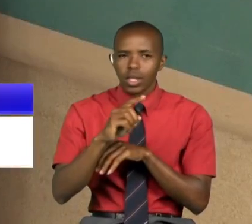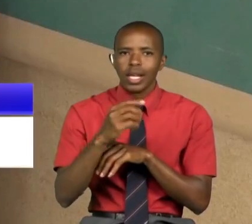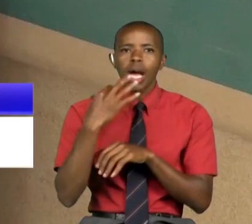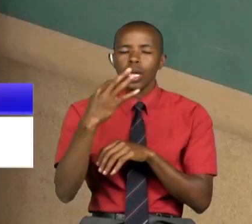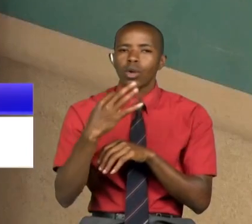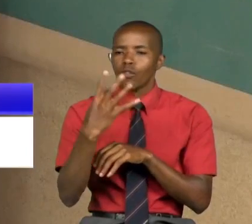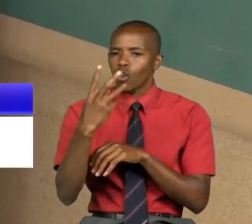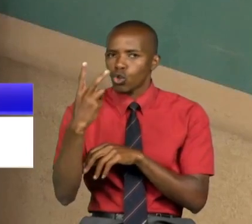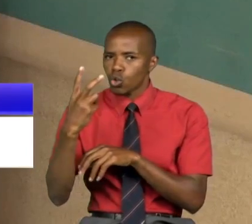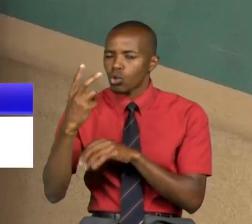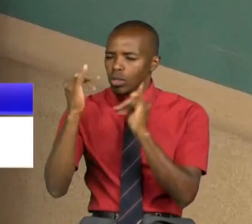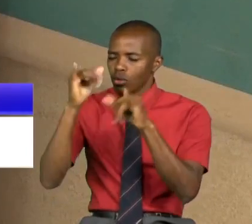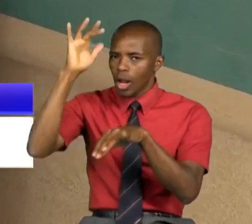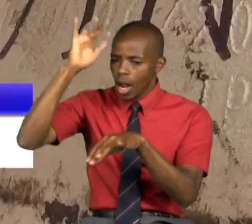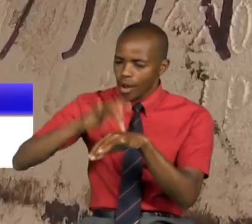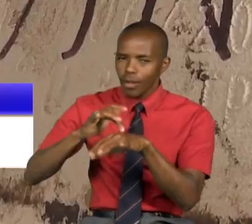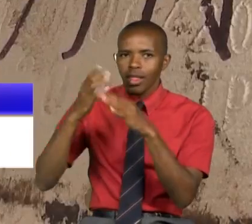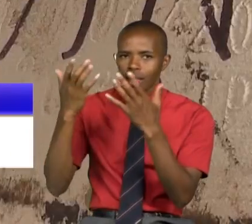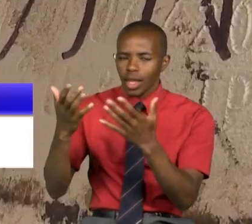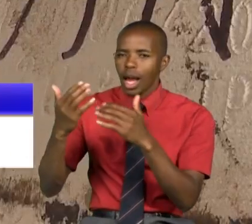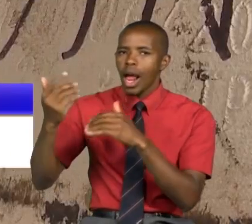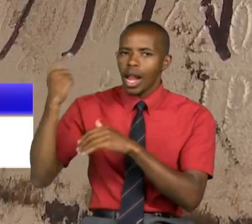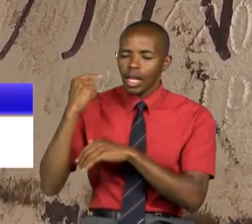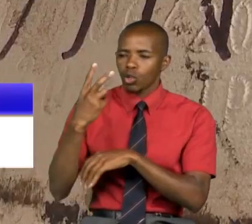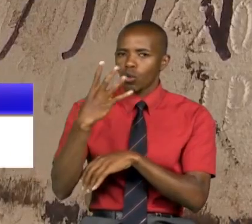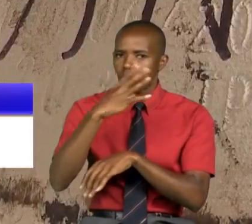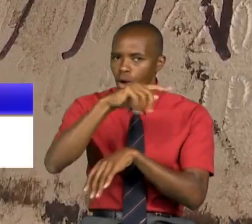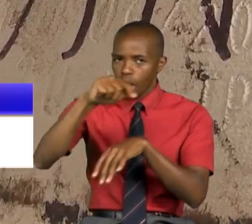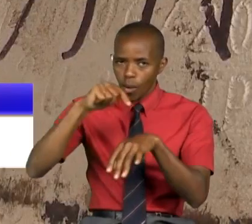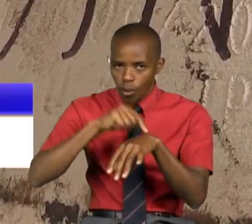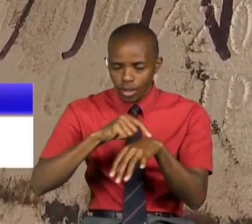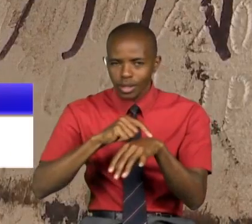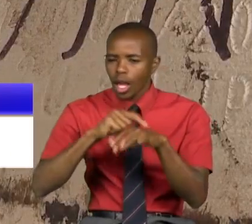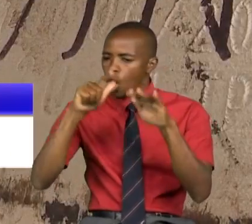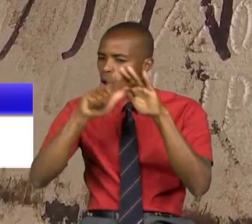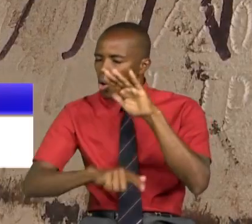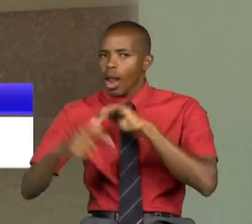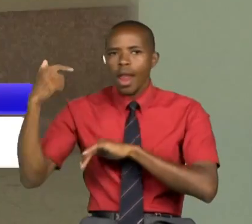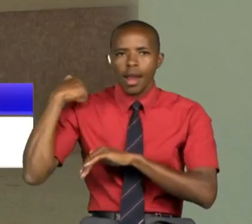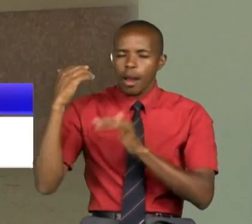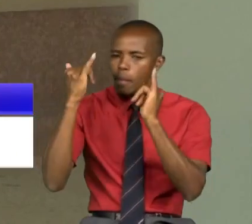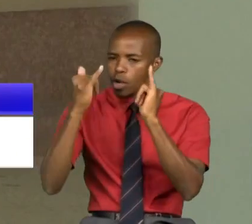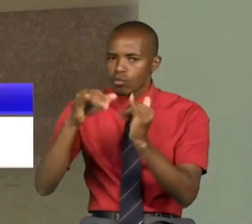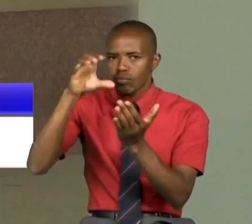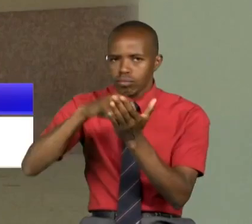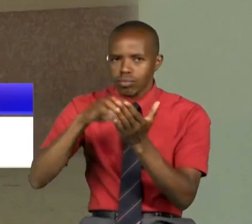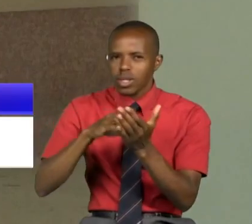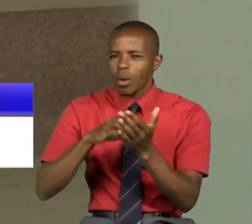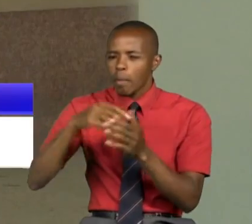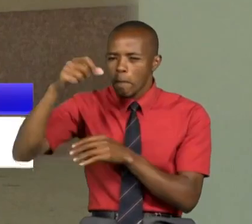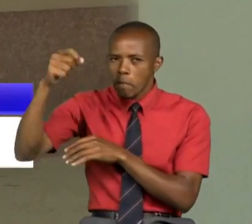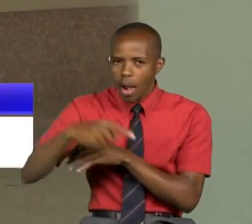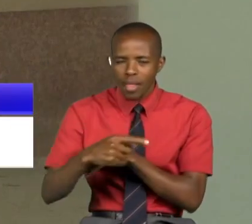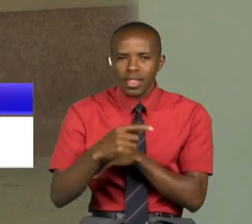240,842 new infections nationwide over the last 24 hours, the lowest daily new cases in more than a month,